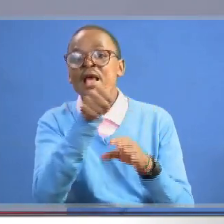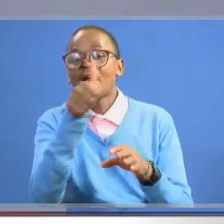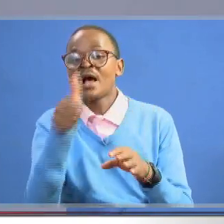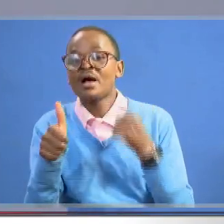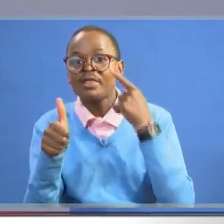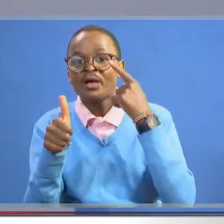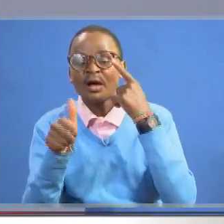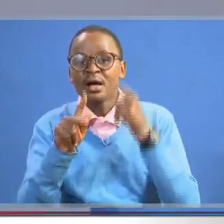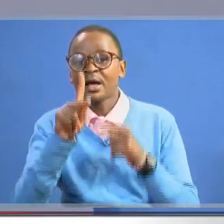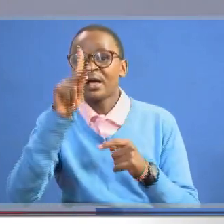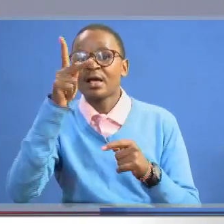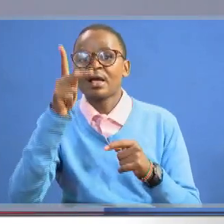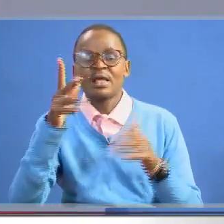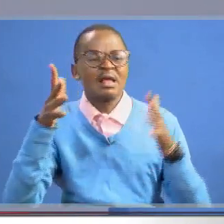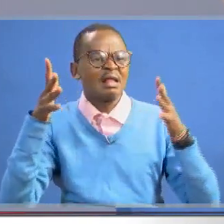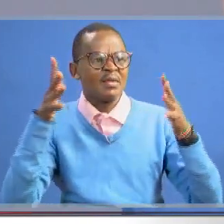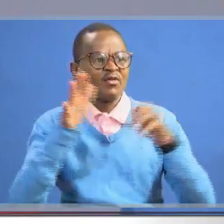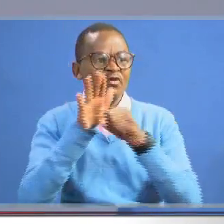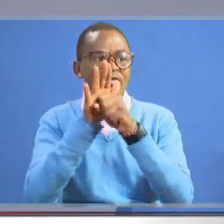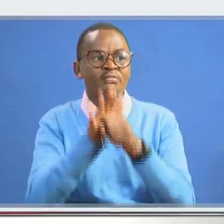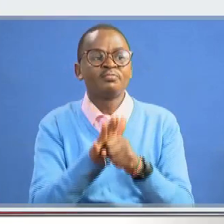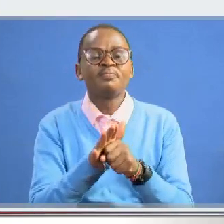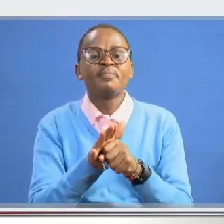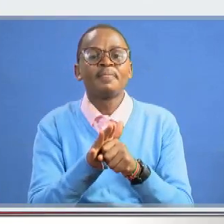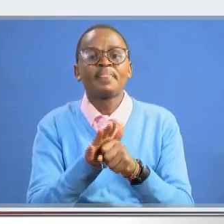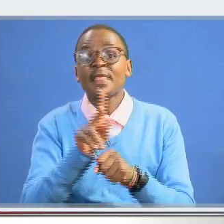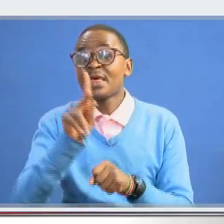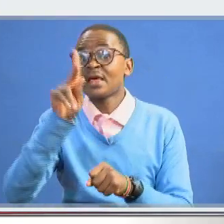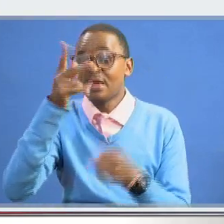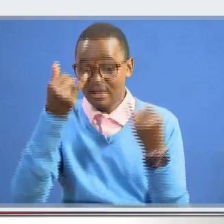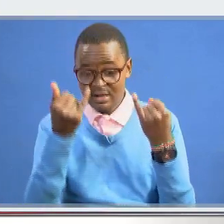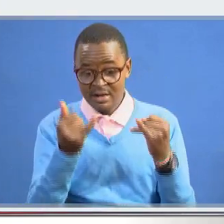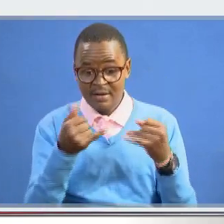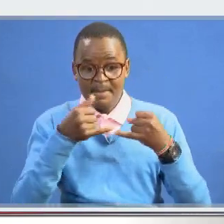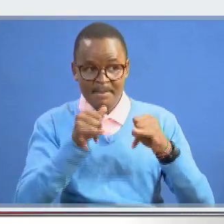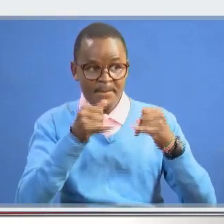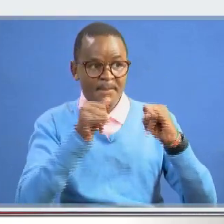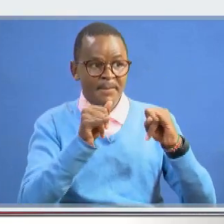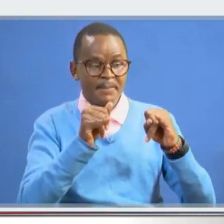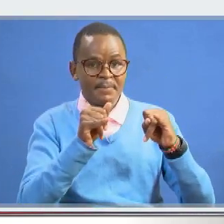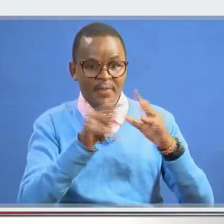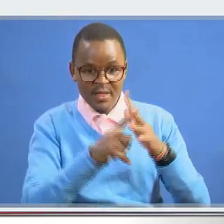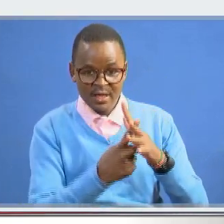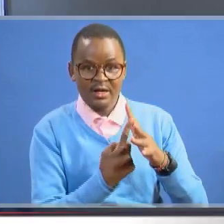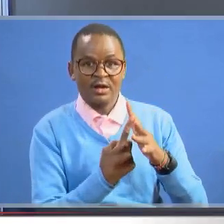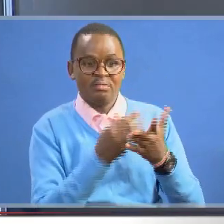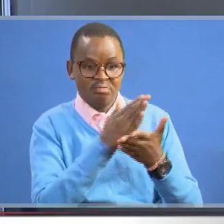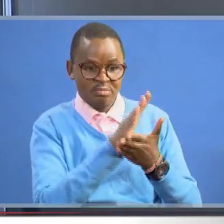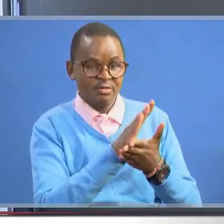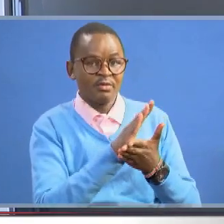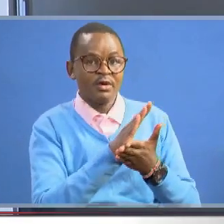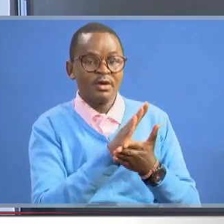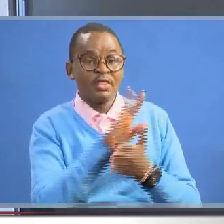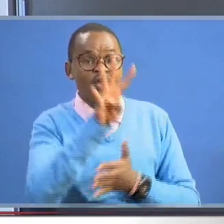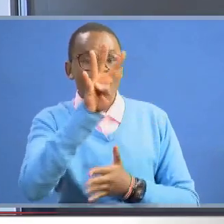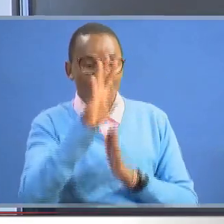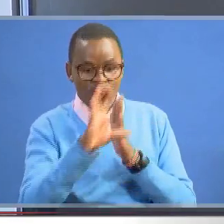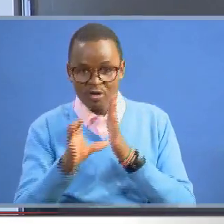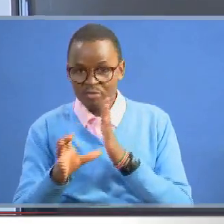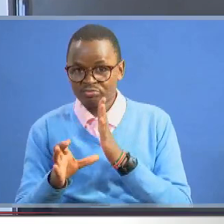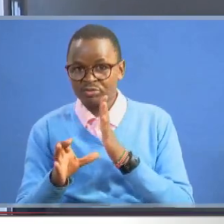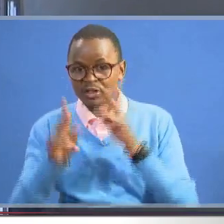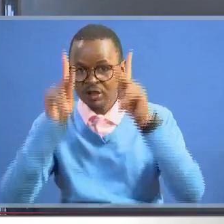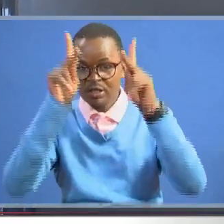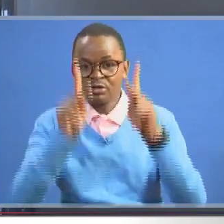course, Kenya in big force. Kenya is currently implementing the pilot phase of UHC in the four counties of